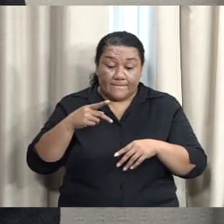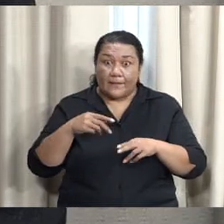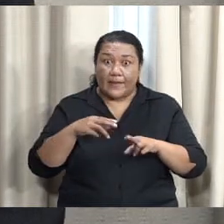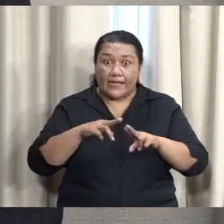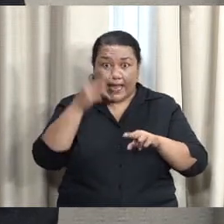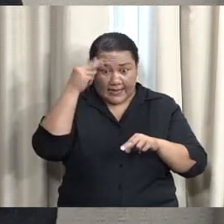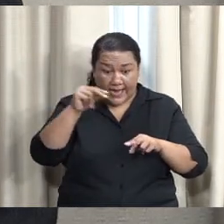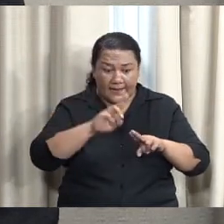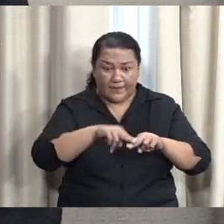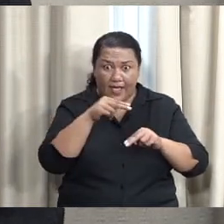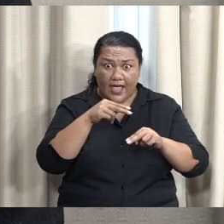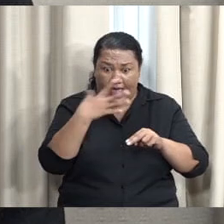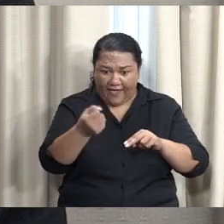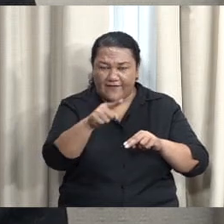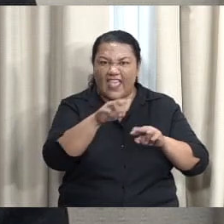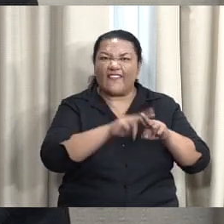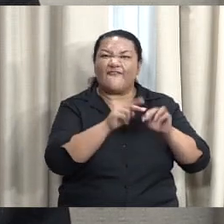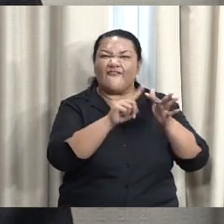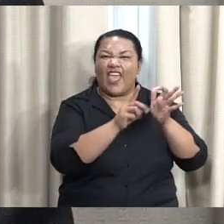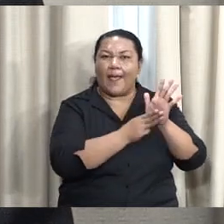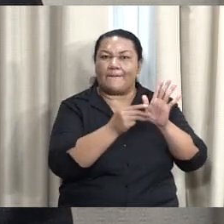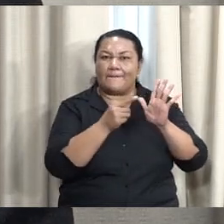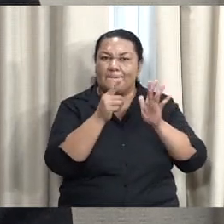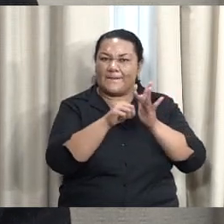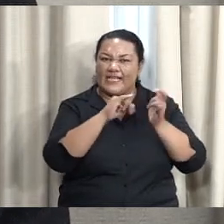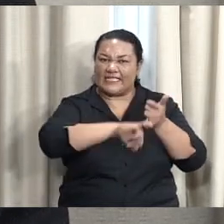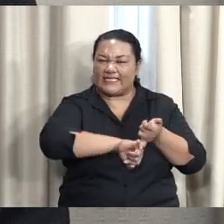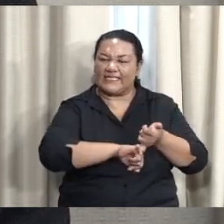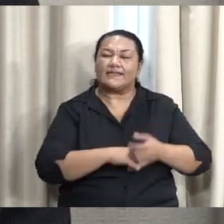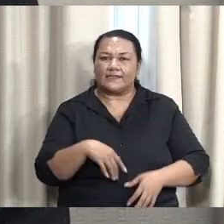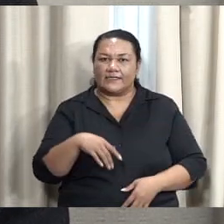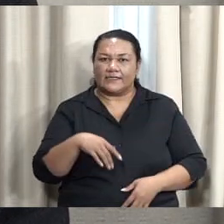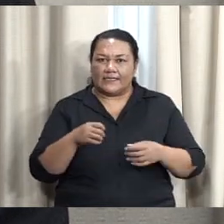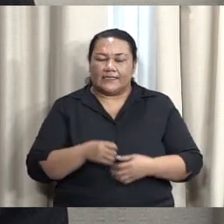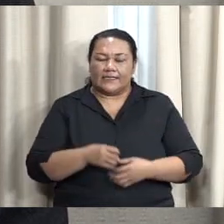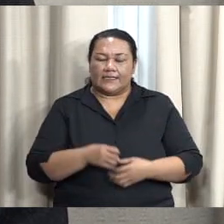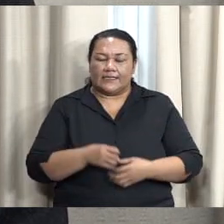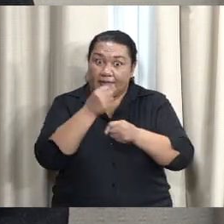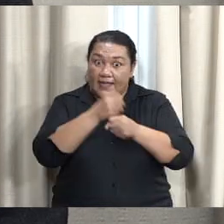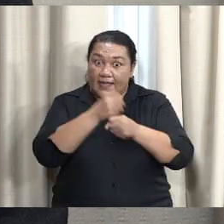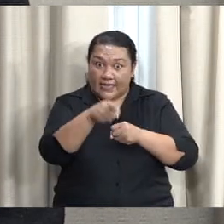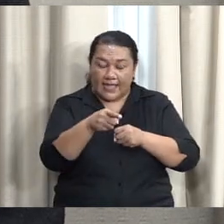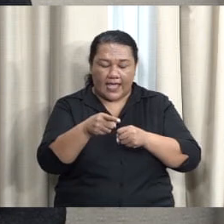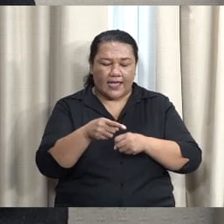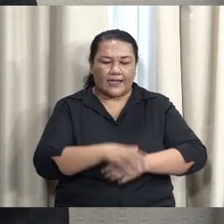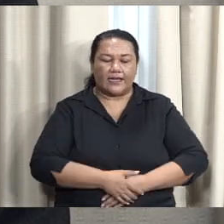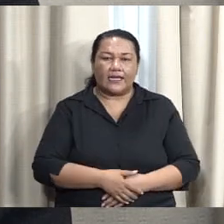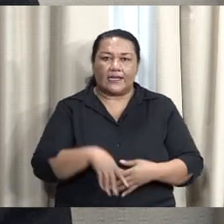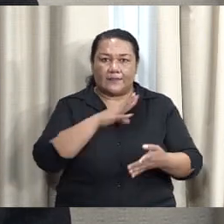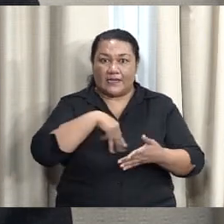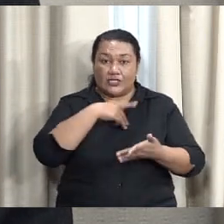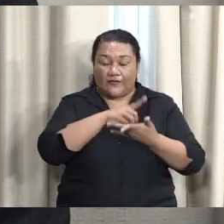while filling the application form and provide correct and up-to-date information, including the phone